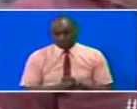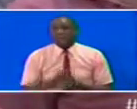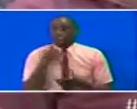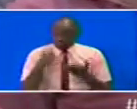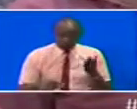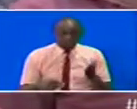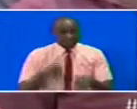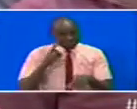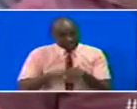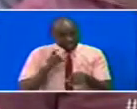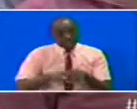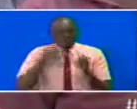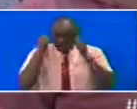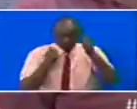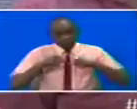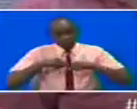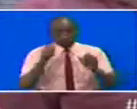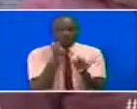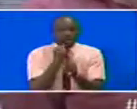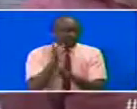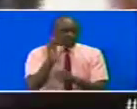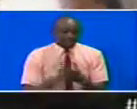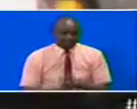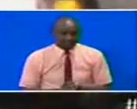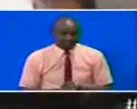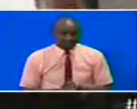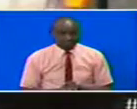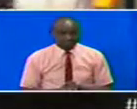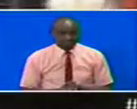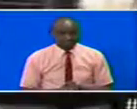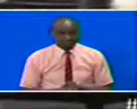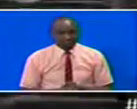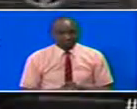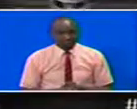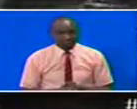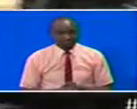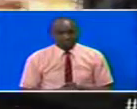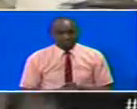while conducting this operation, Akisha. We'll be getting more details.